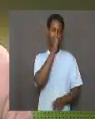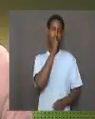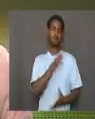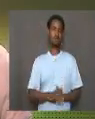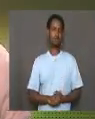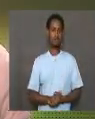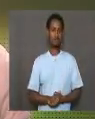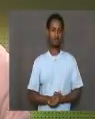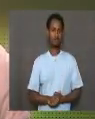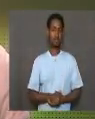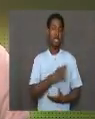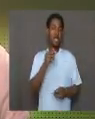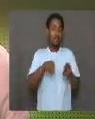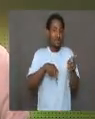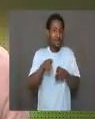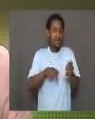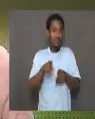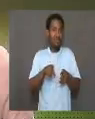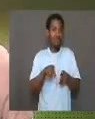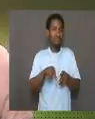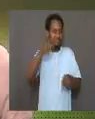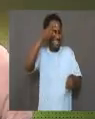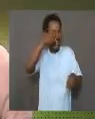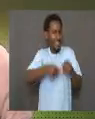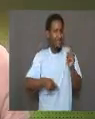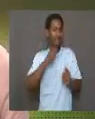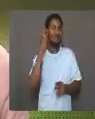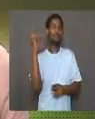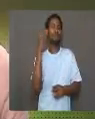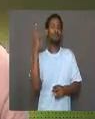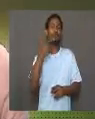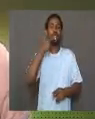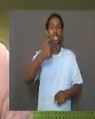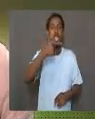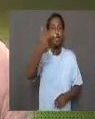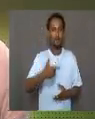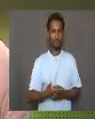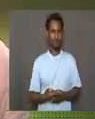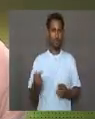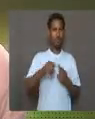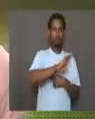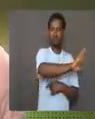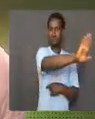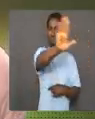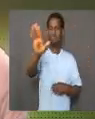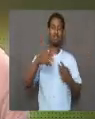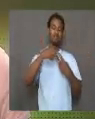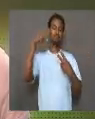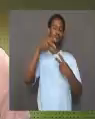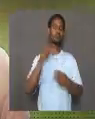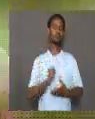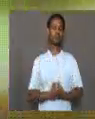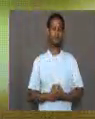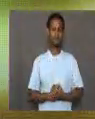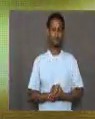tolerated, and people were unable to use the language of their choice.